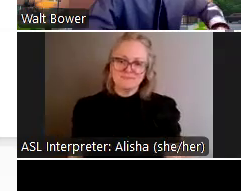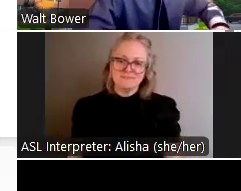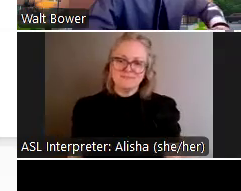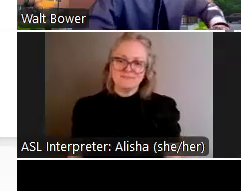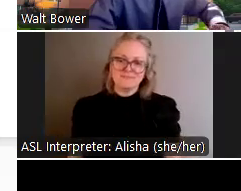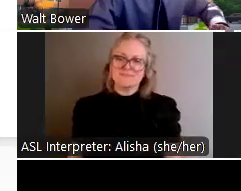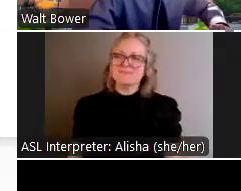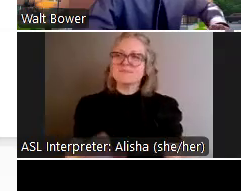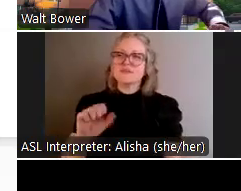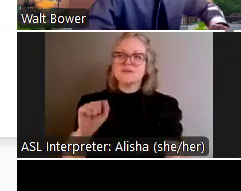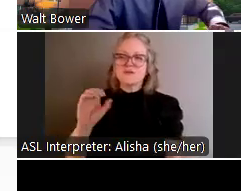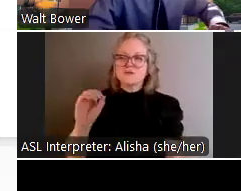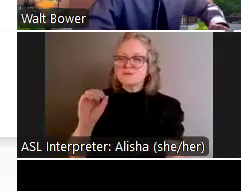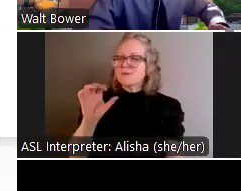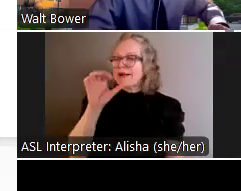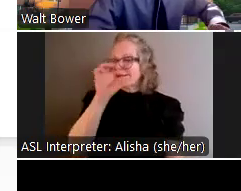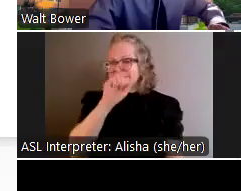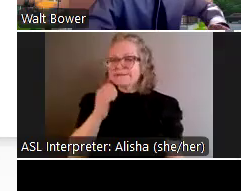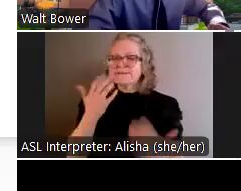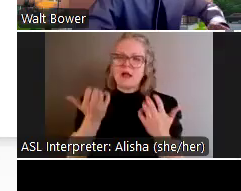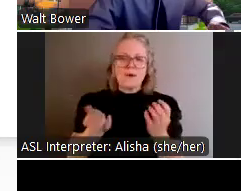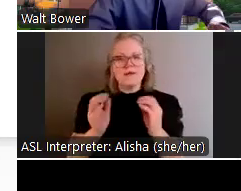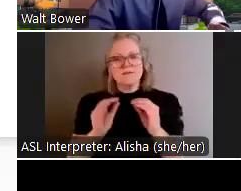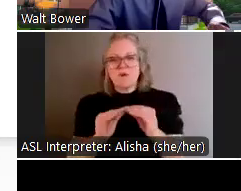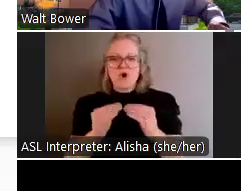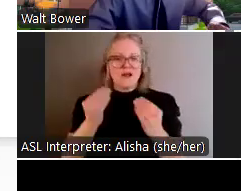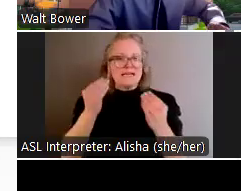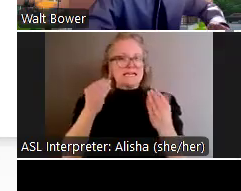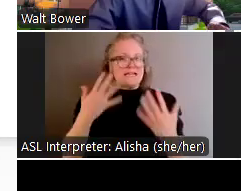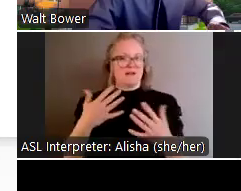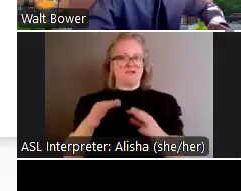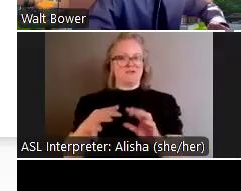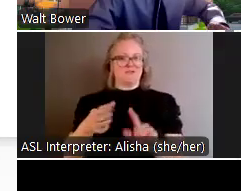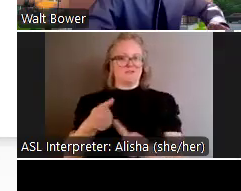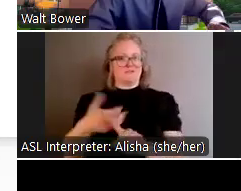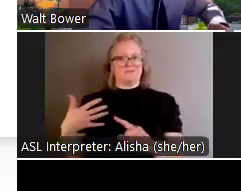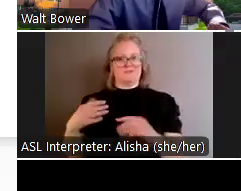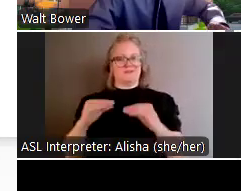So I guess I would want a little more information about that.